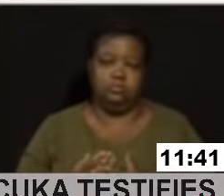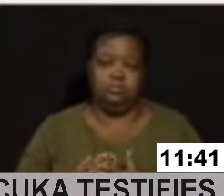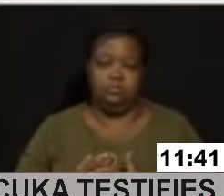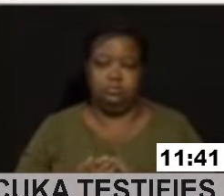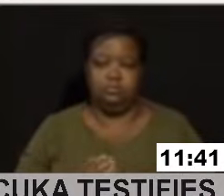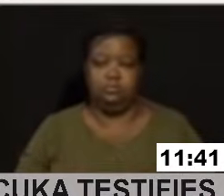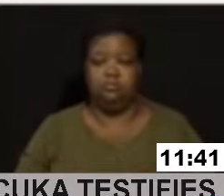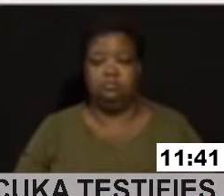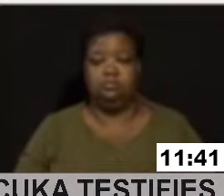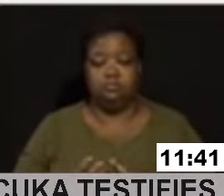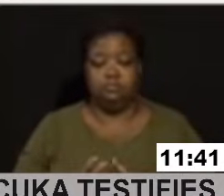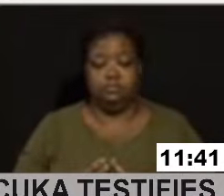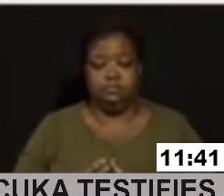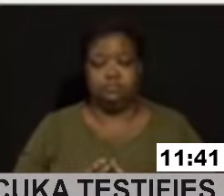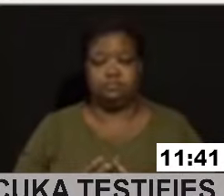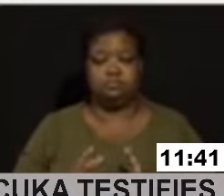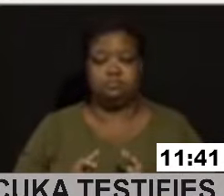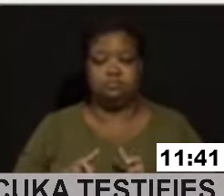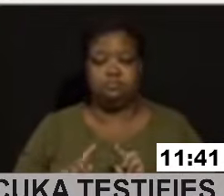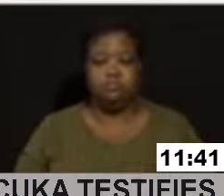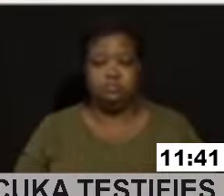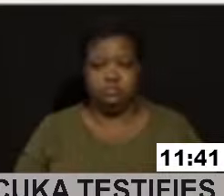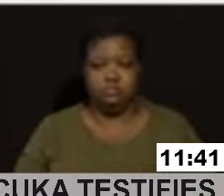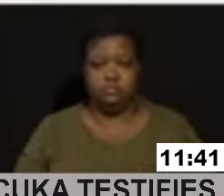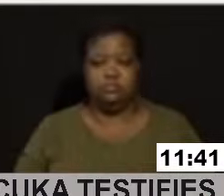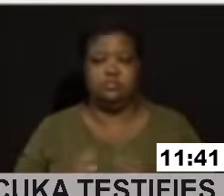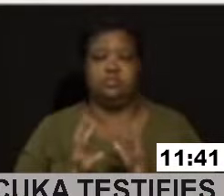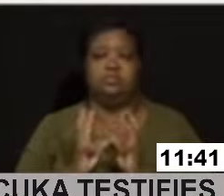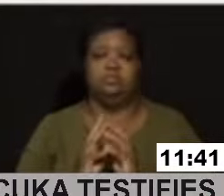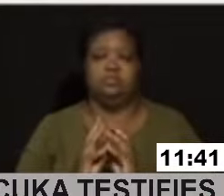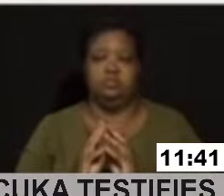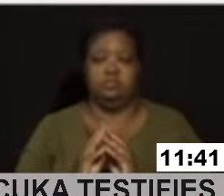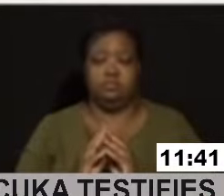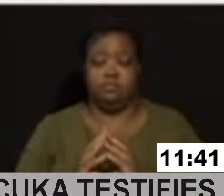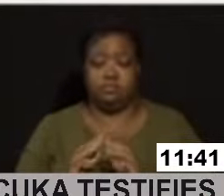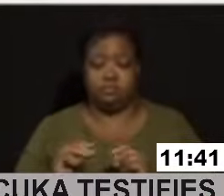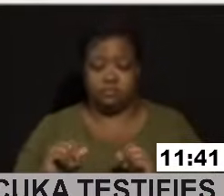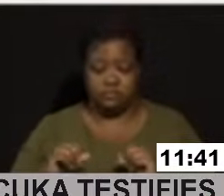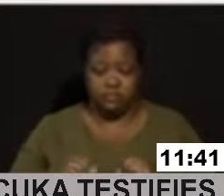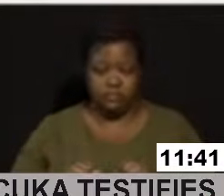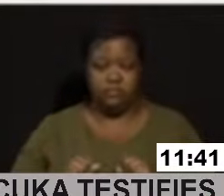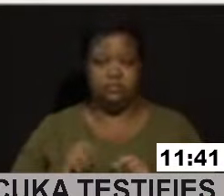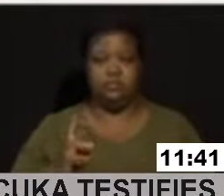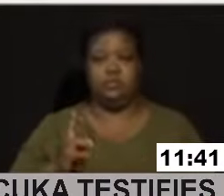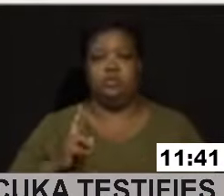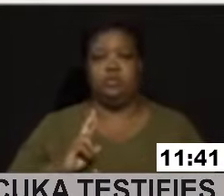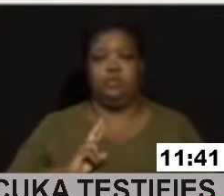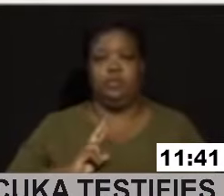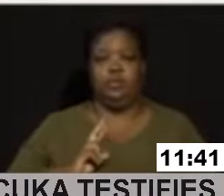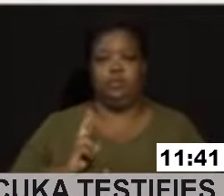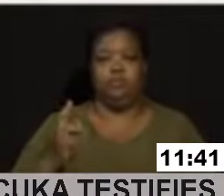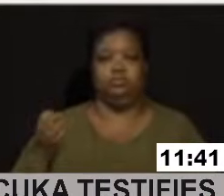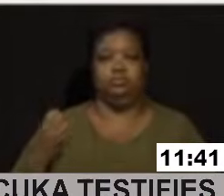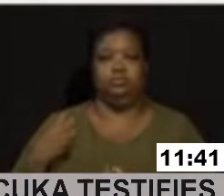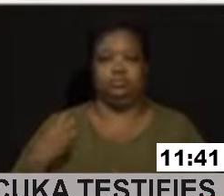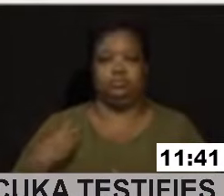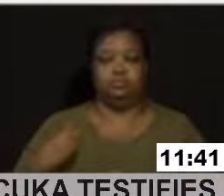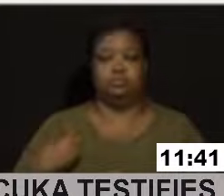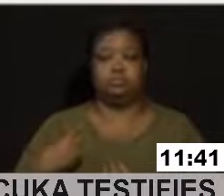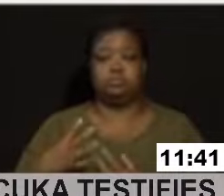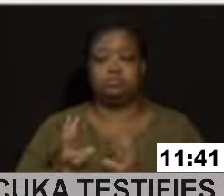Gerard and Lungisa went to that meeting, and they came back and reported to me what had transpired in the